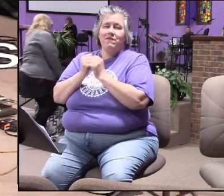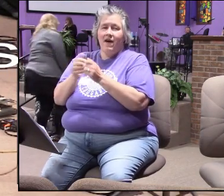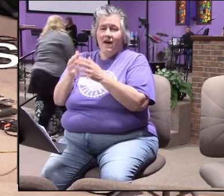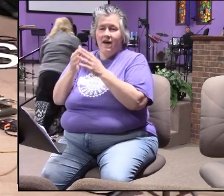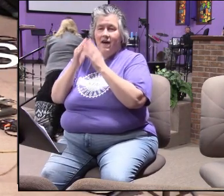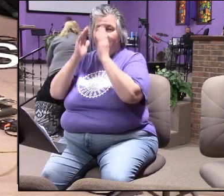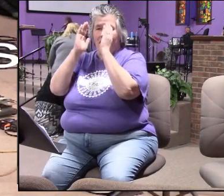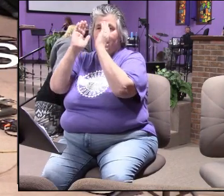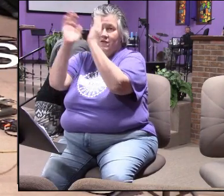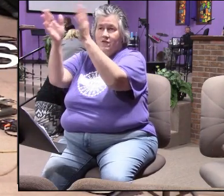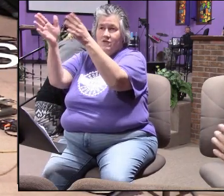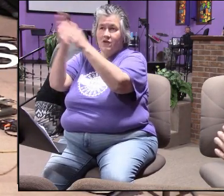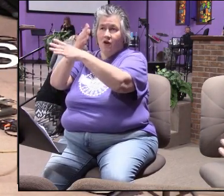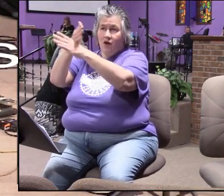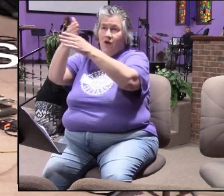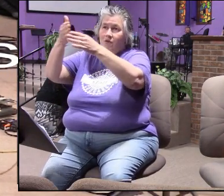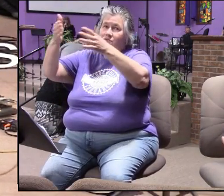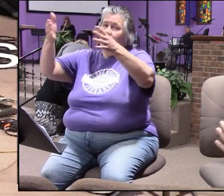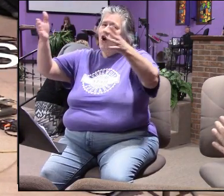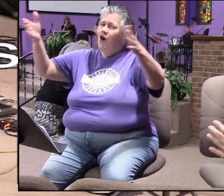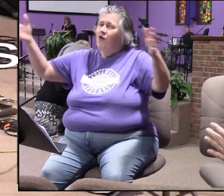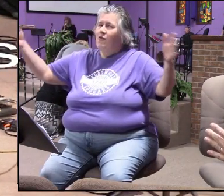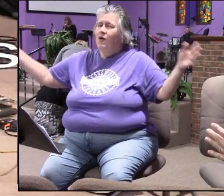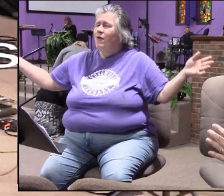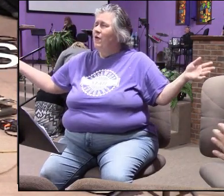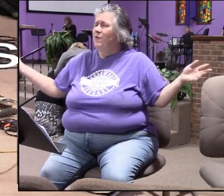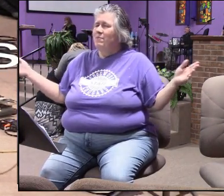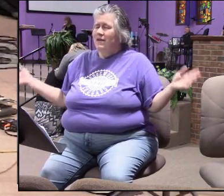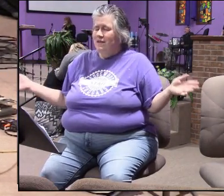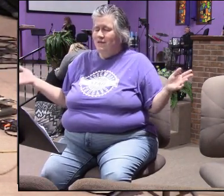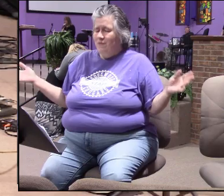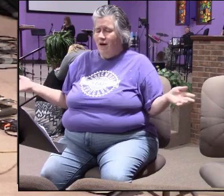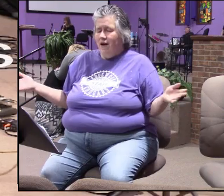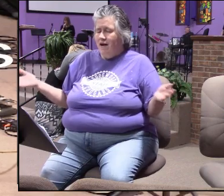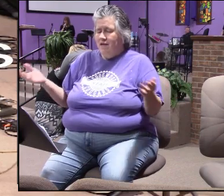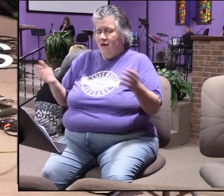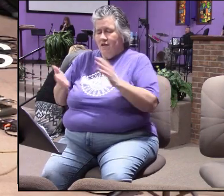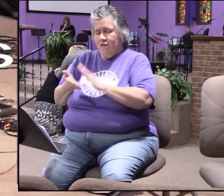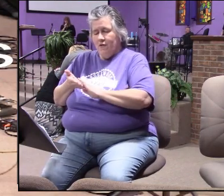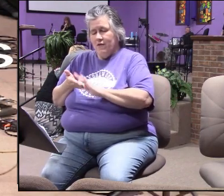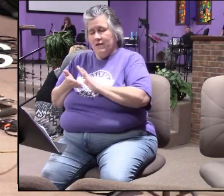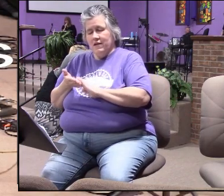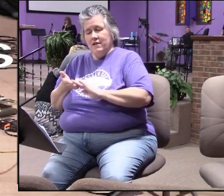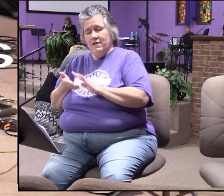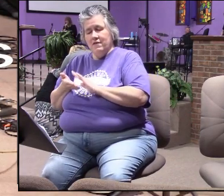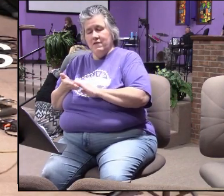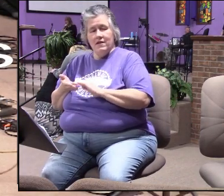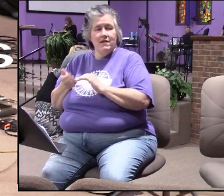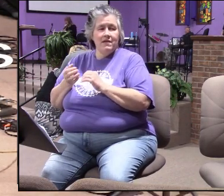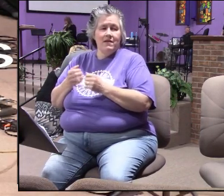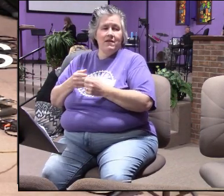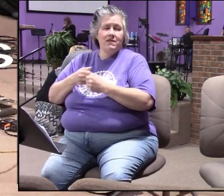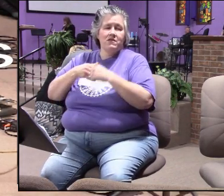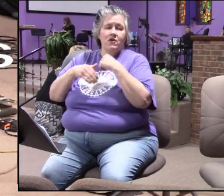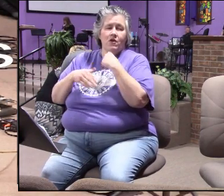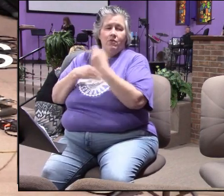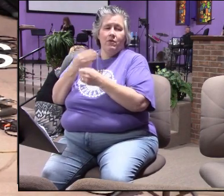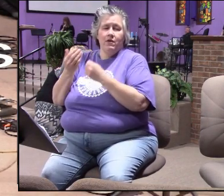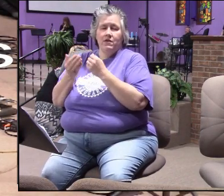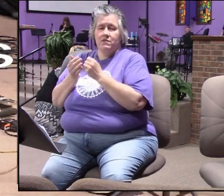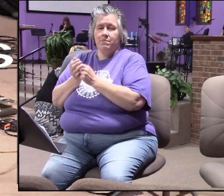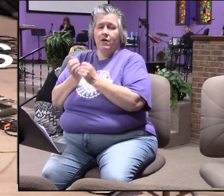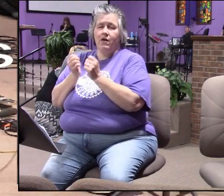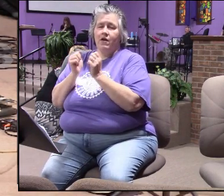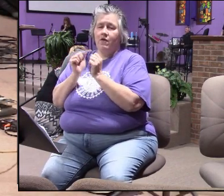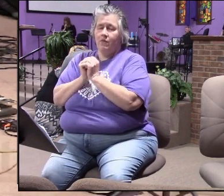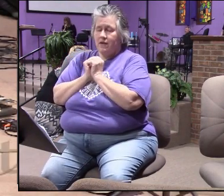father's arms are open wide forgiveness was